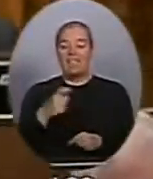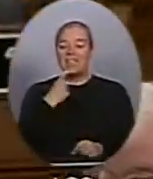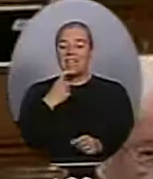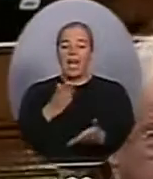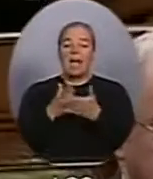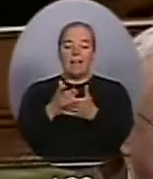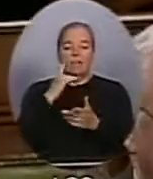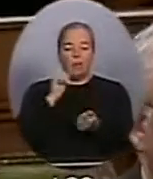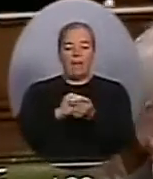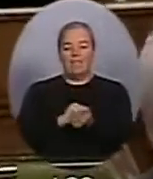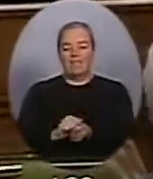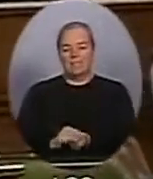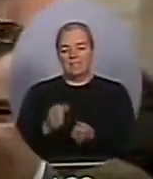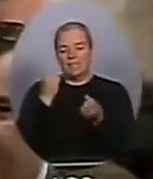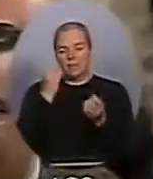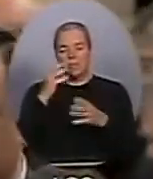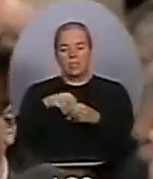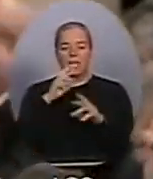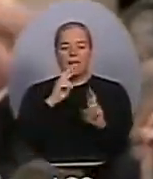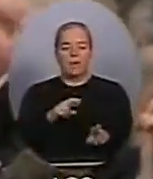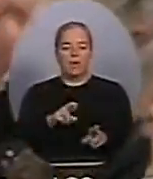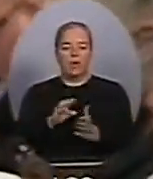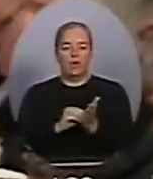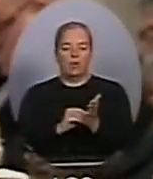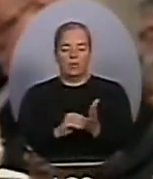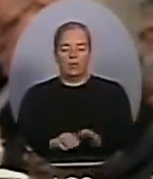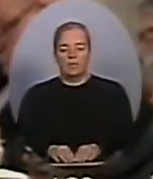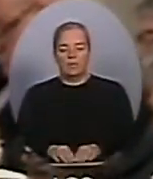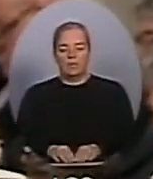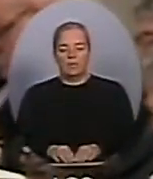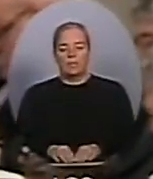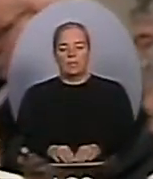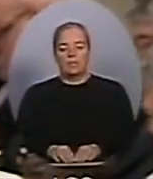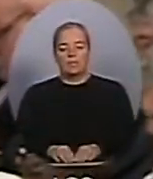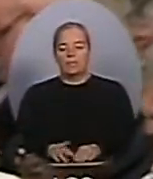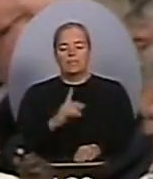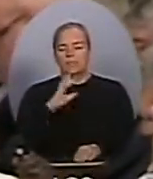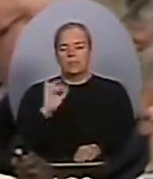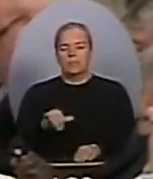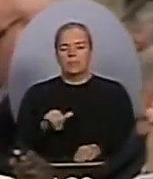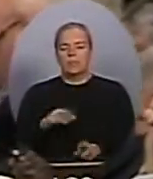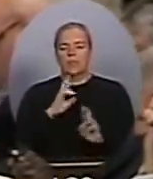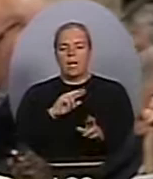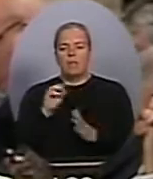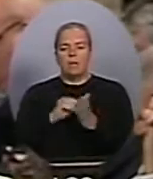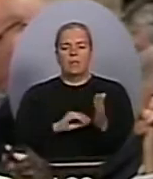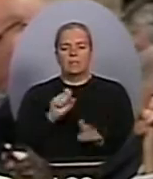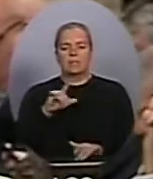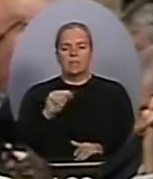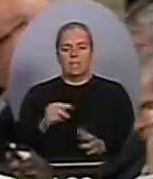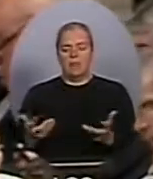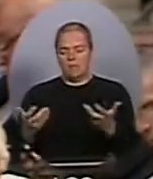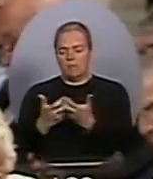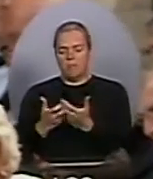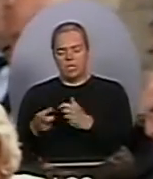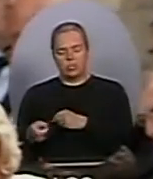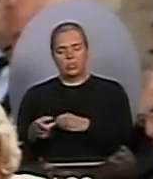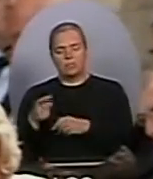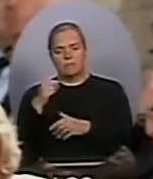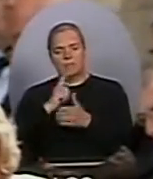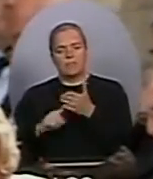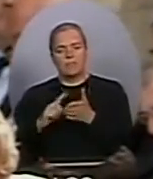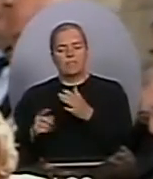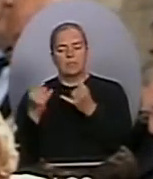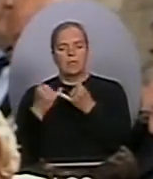Canadian Heritage. Again, simply not the case. The Senate report did reflect the findings of the independent auditor. They reflected